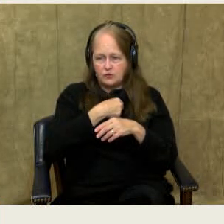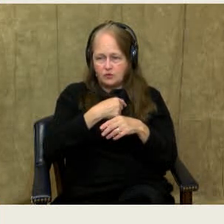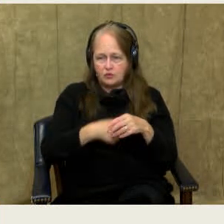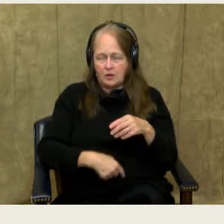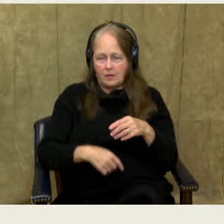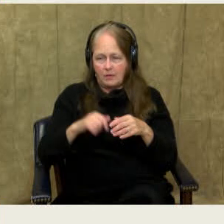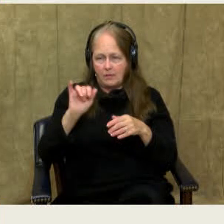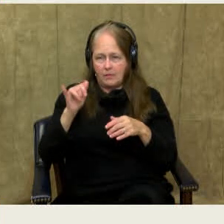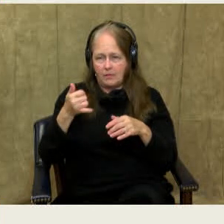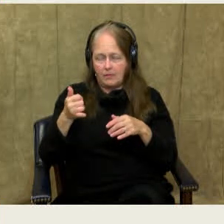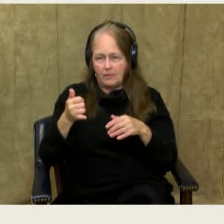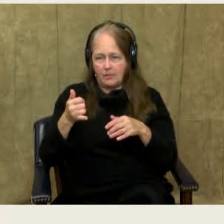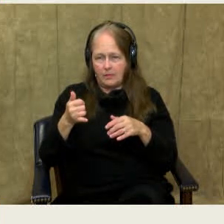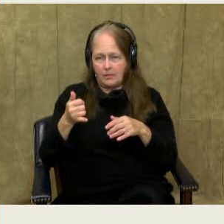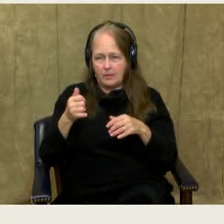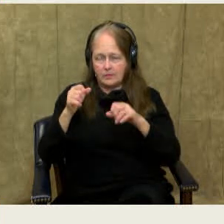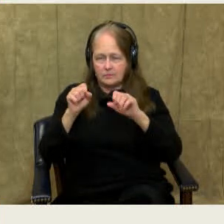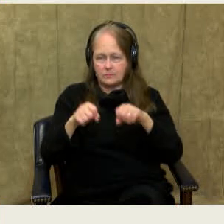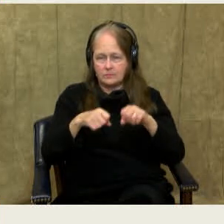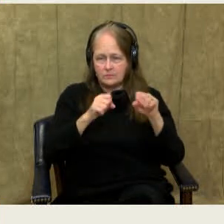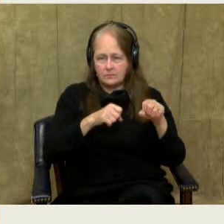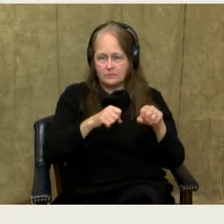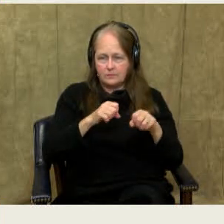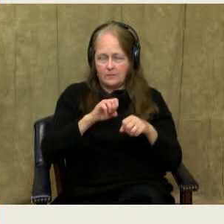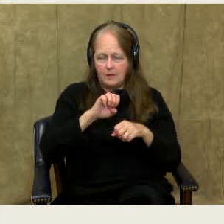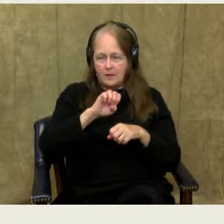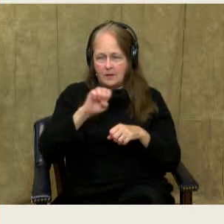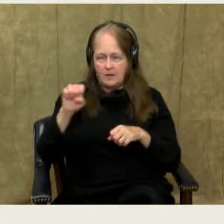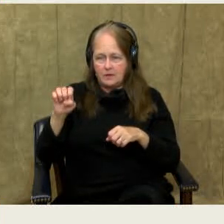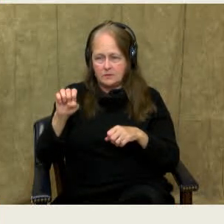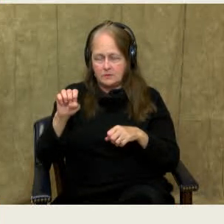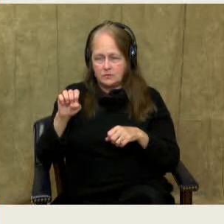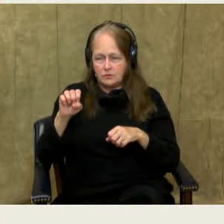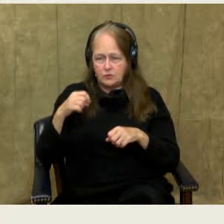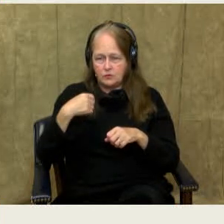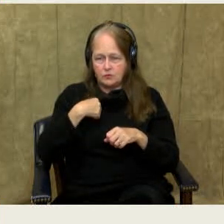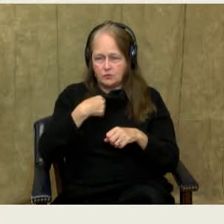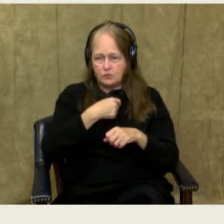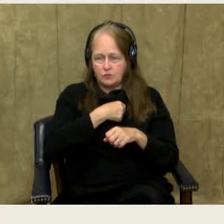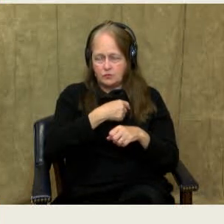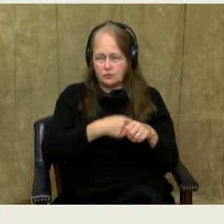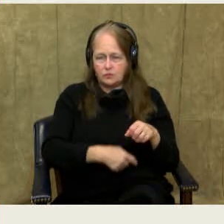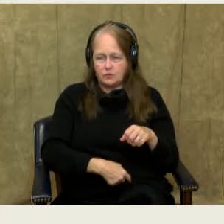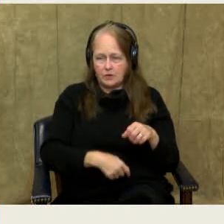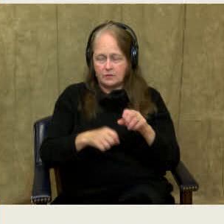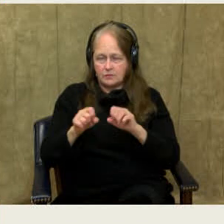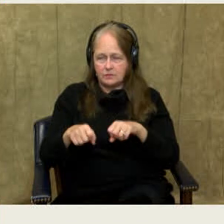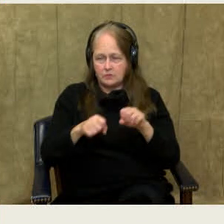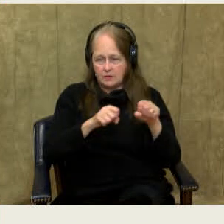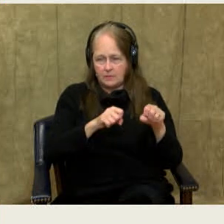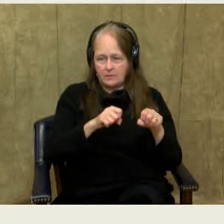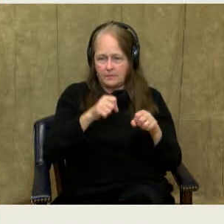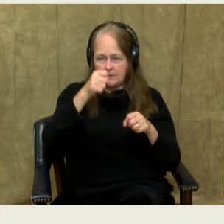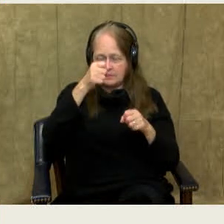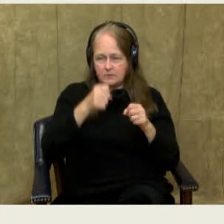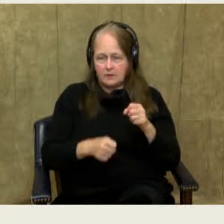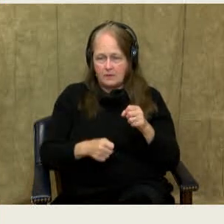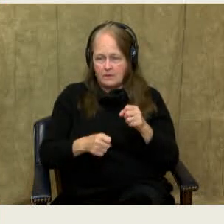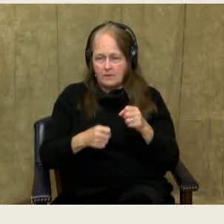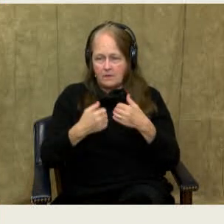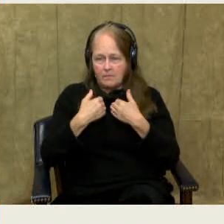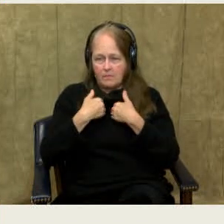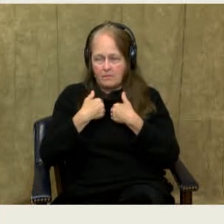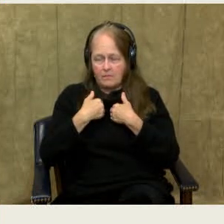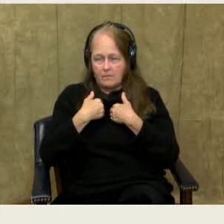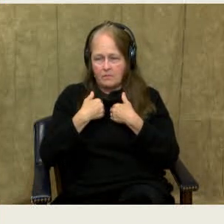Sea. Off to the east is the East China Sea. To the southeast is the South China Sea. We also have